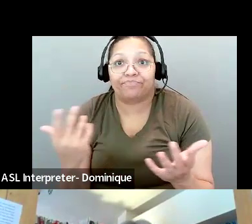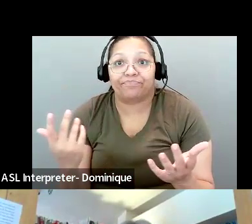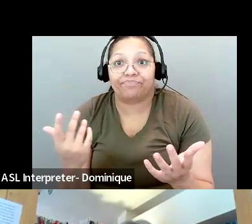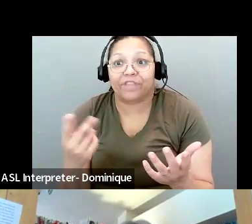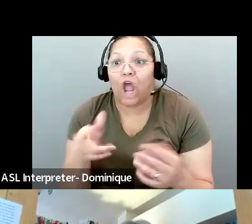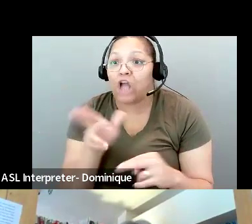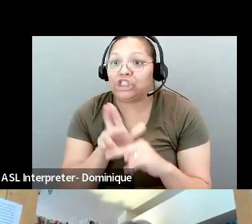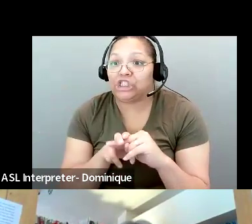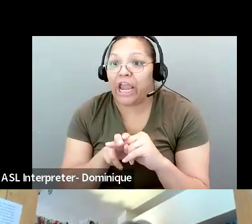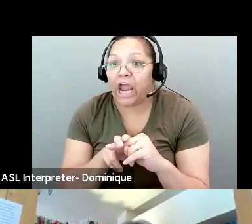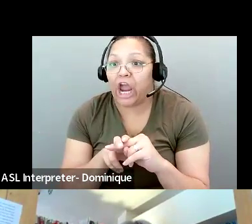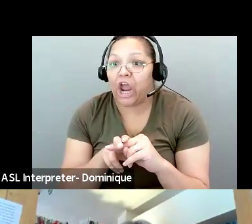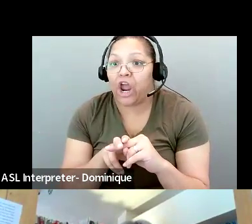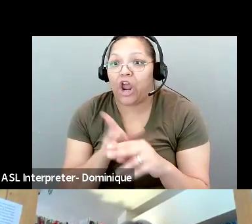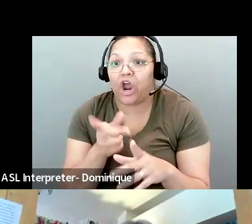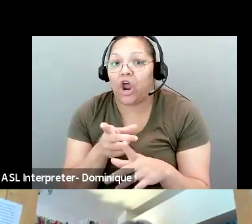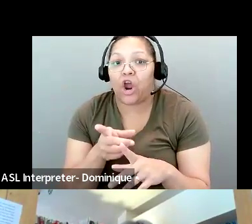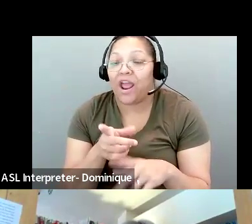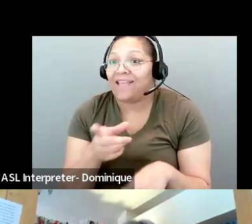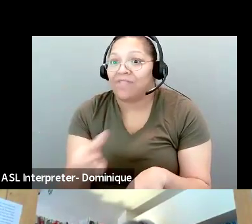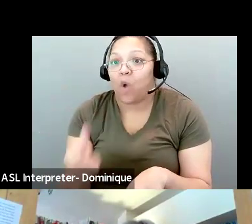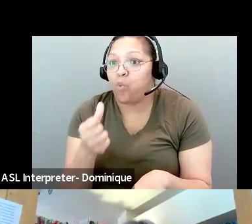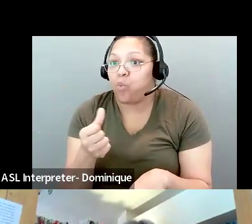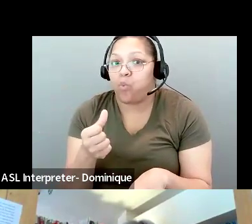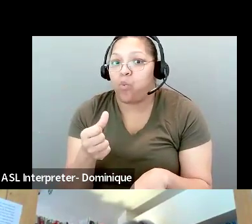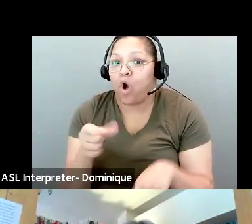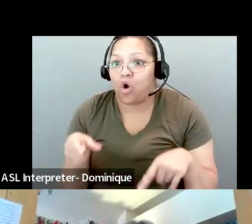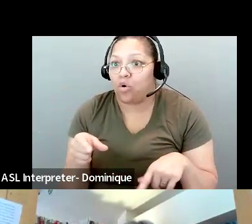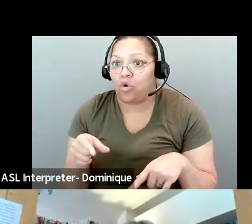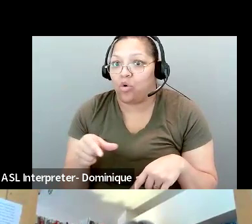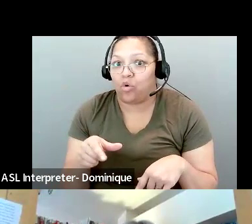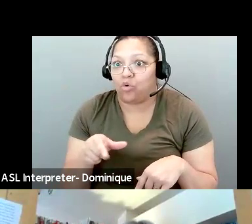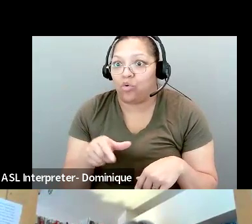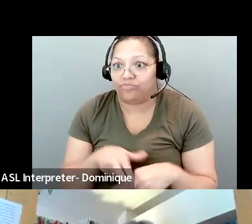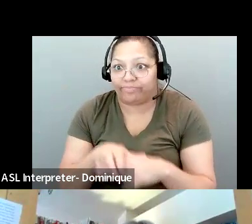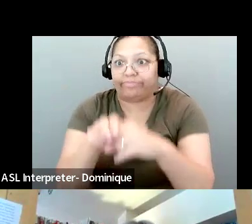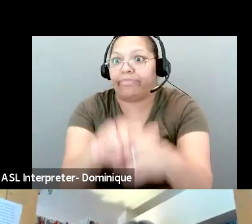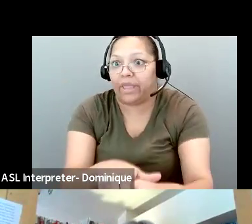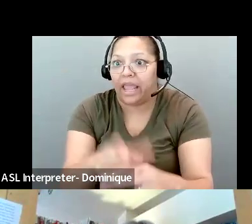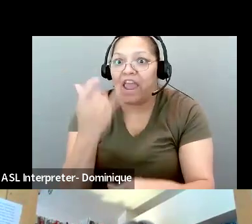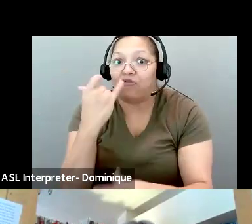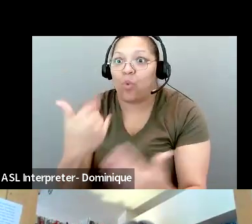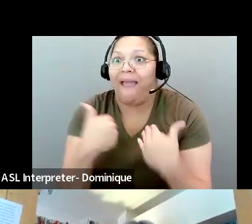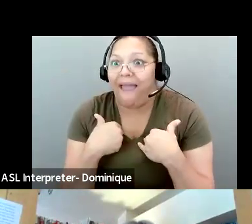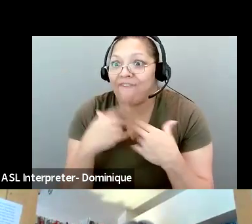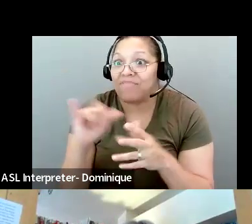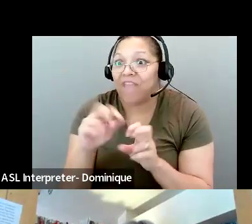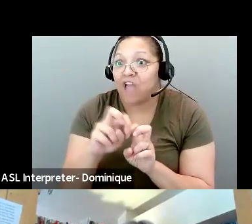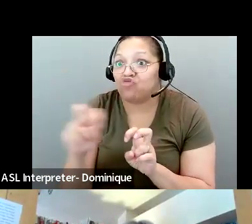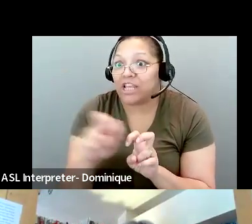chair that won't go on the little handy van, if you have one, transportation, is